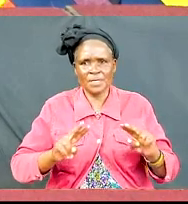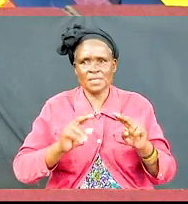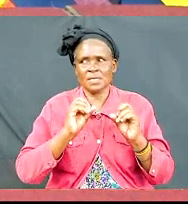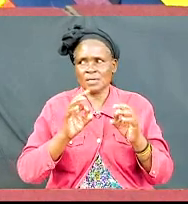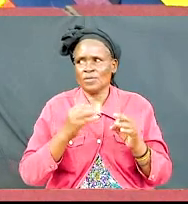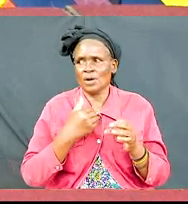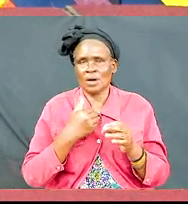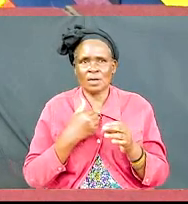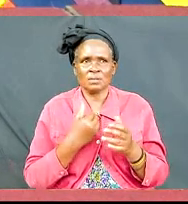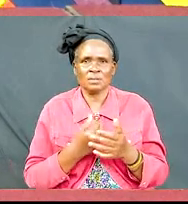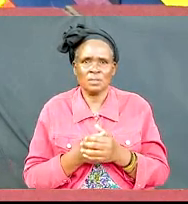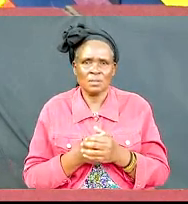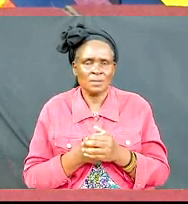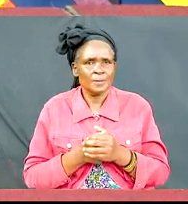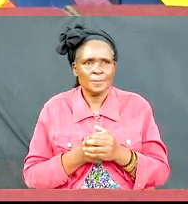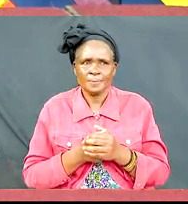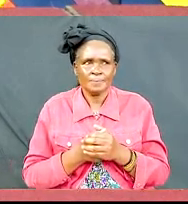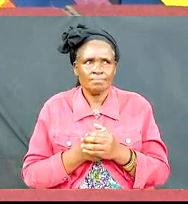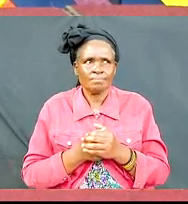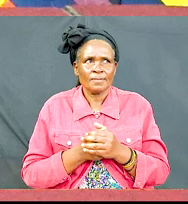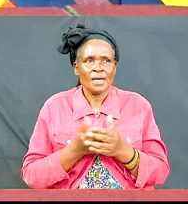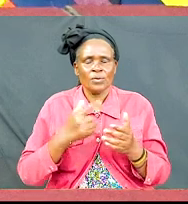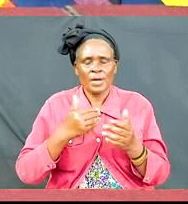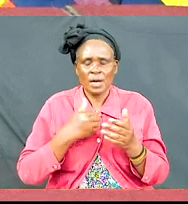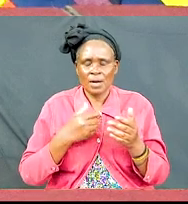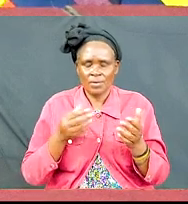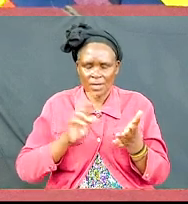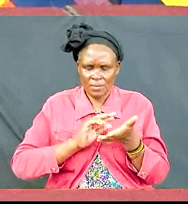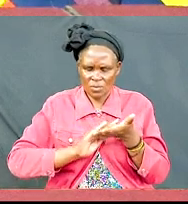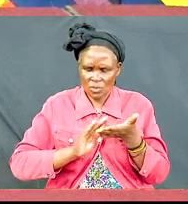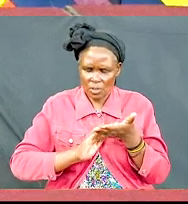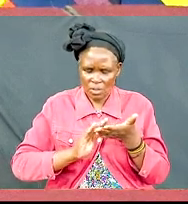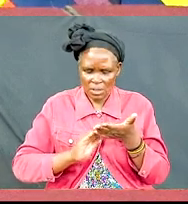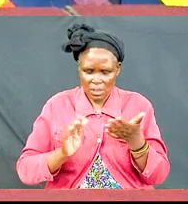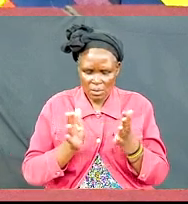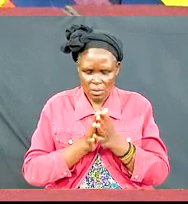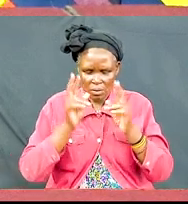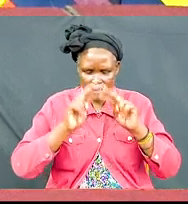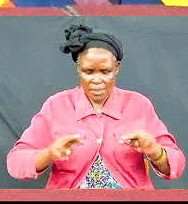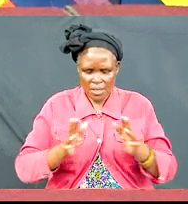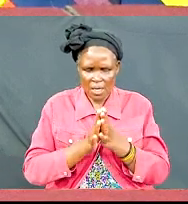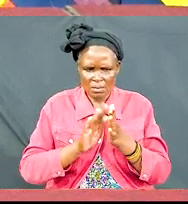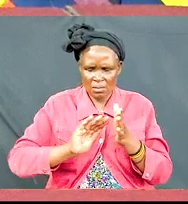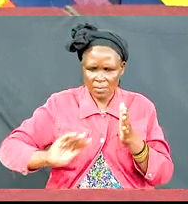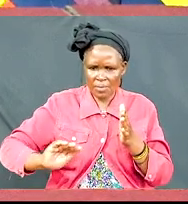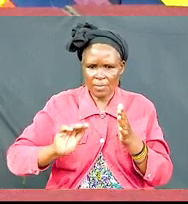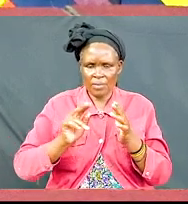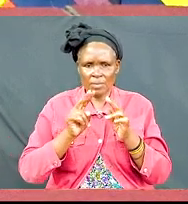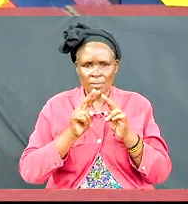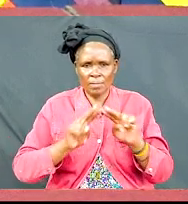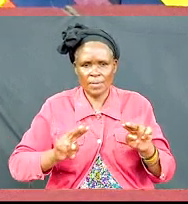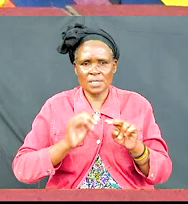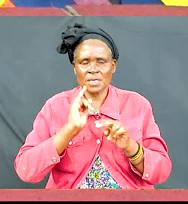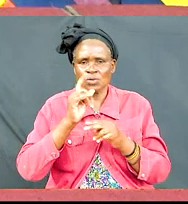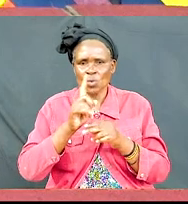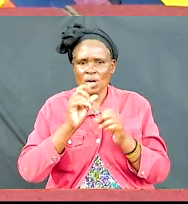derivatives, verbs meaning to reconcile, to be at peace, and to make peace, is one of those